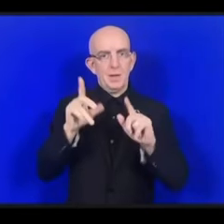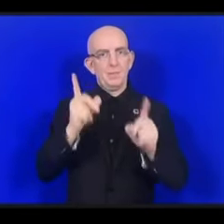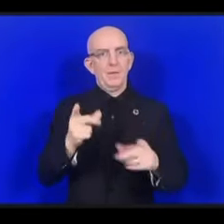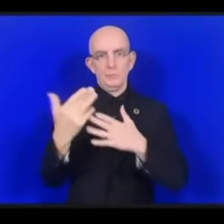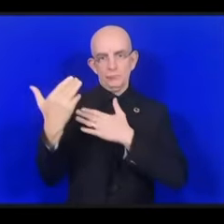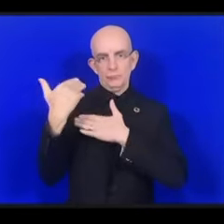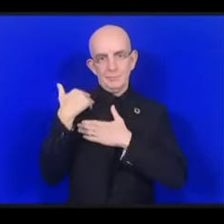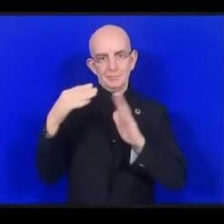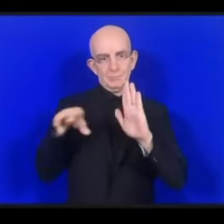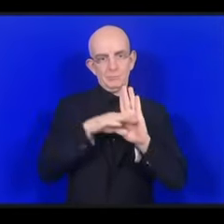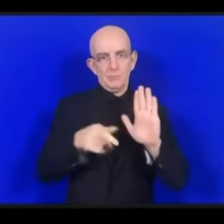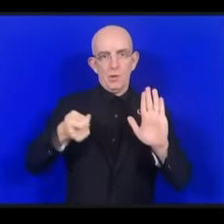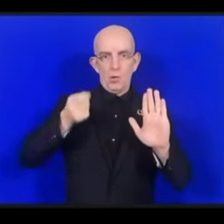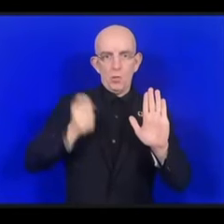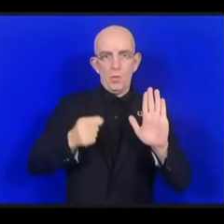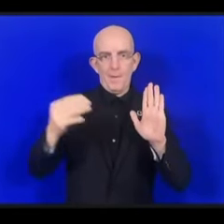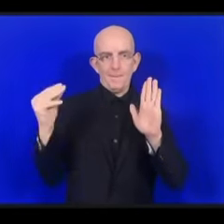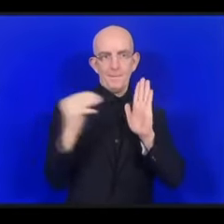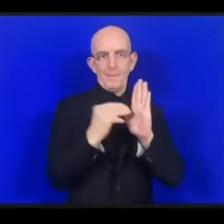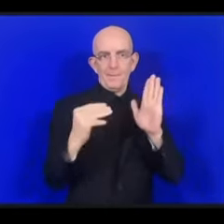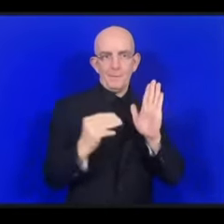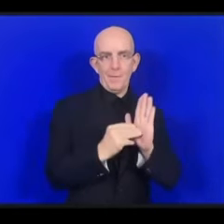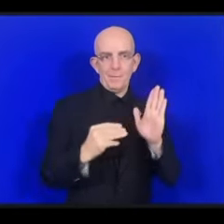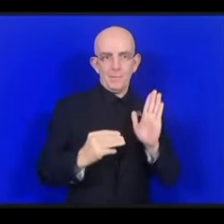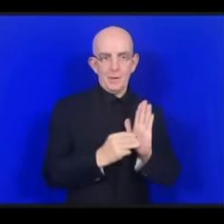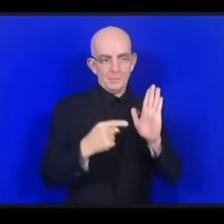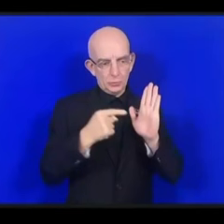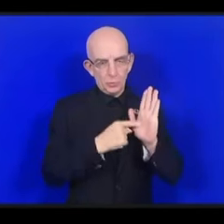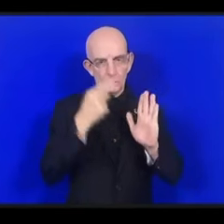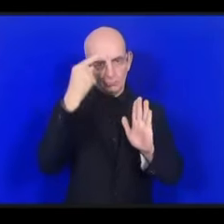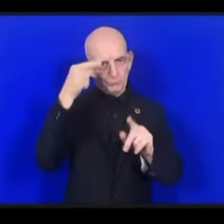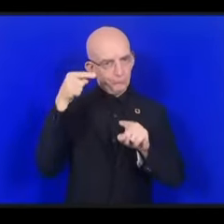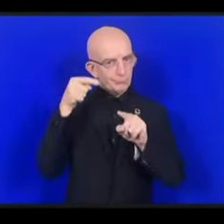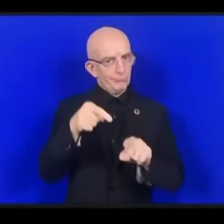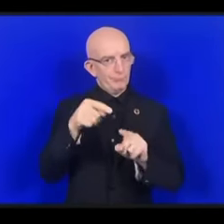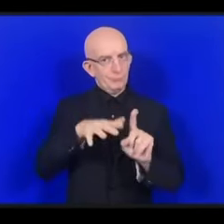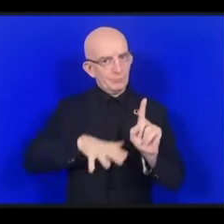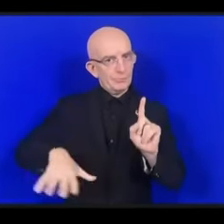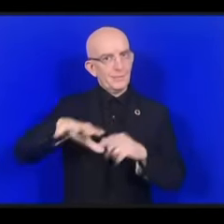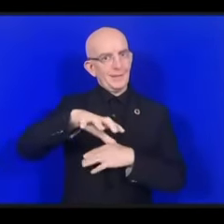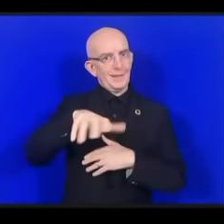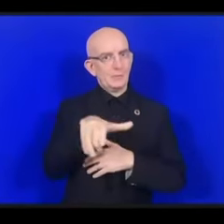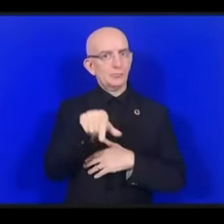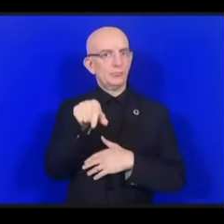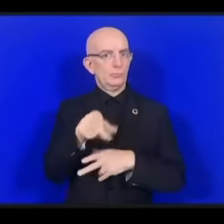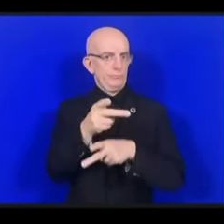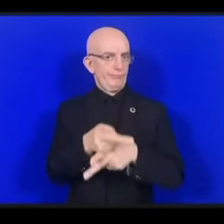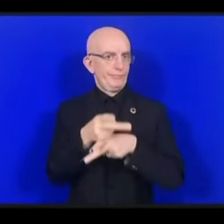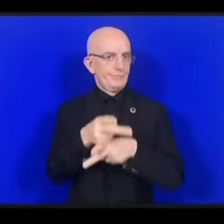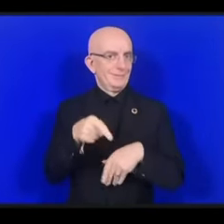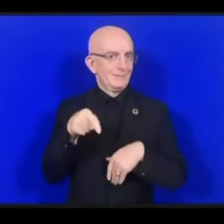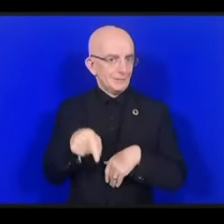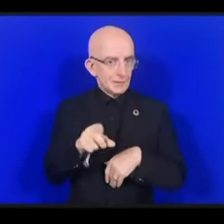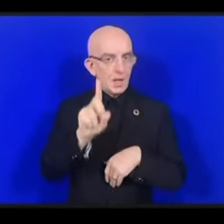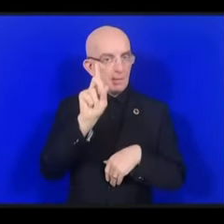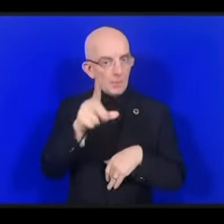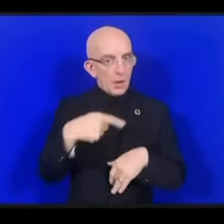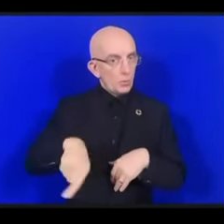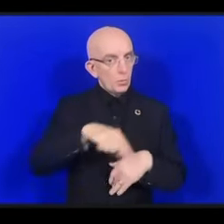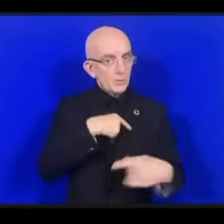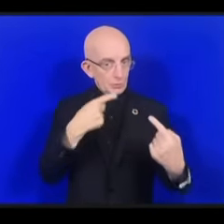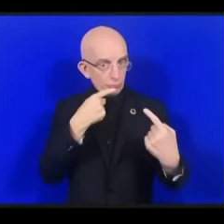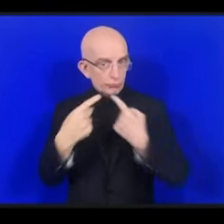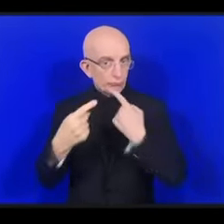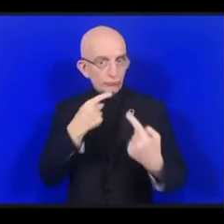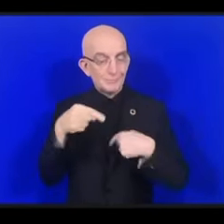to what do we want to regulate, why do we want to regulate, and who will benefit from